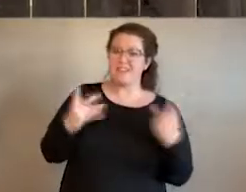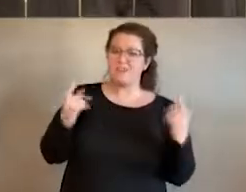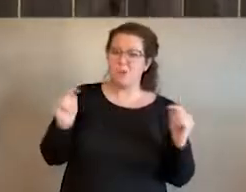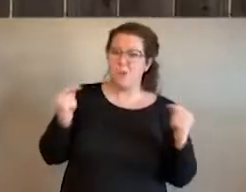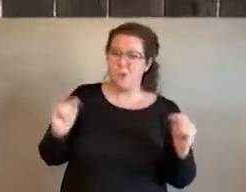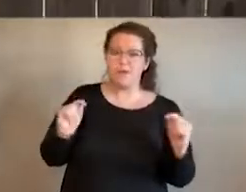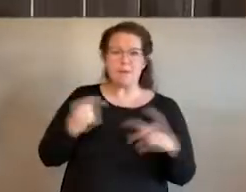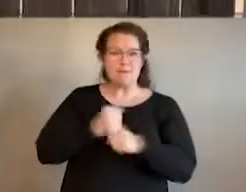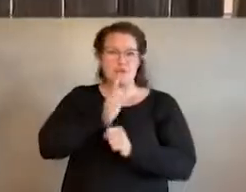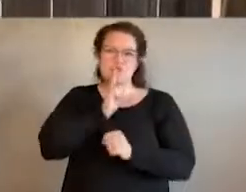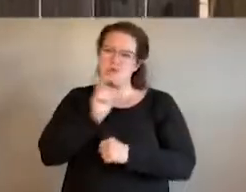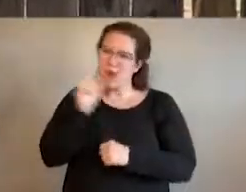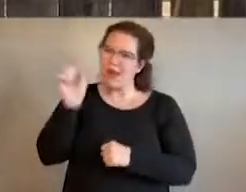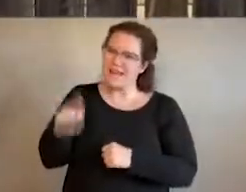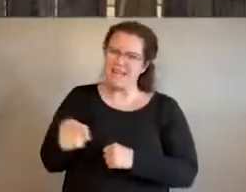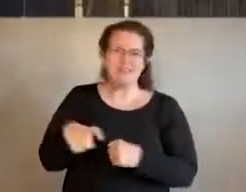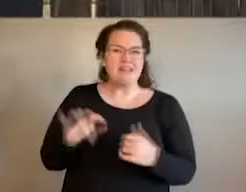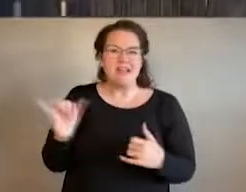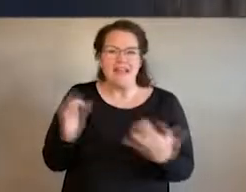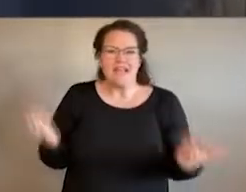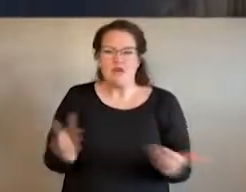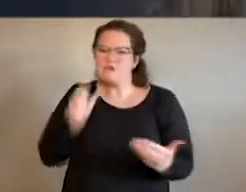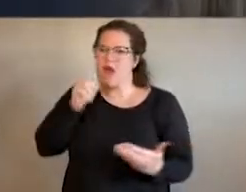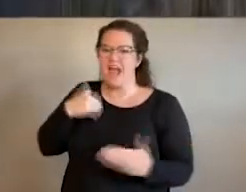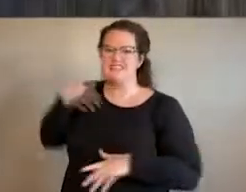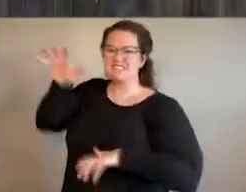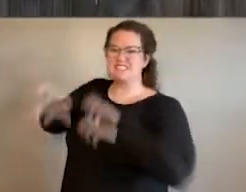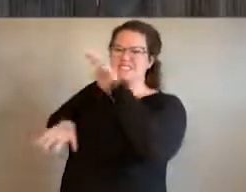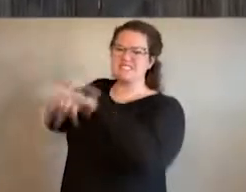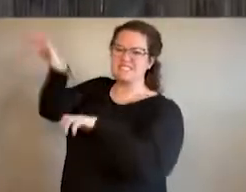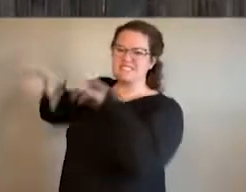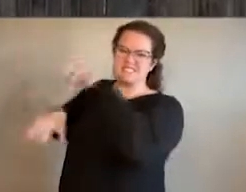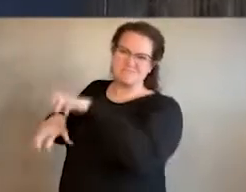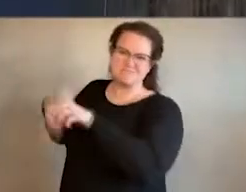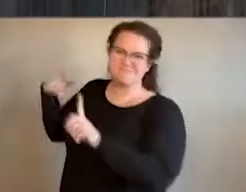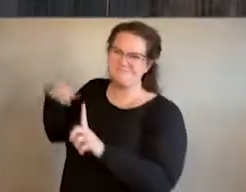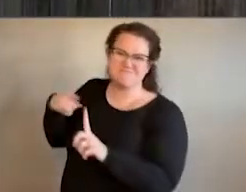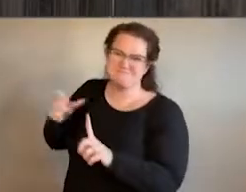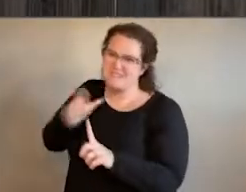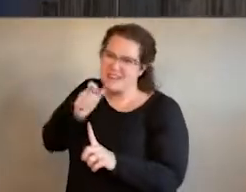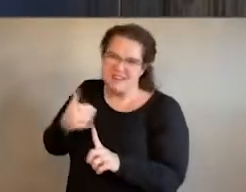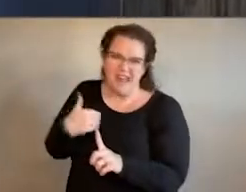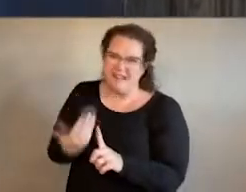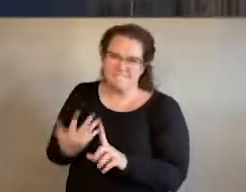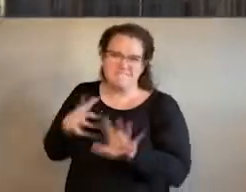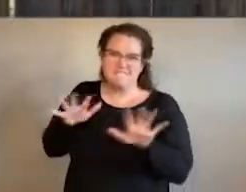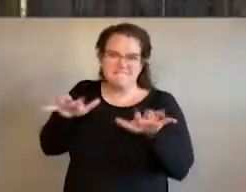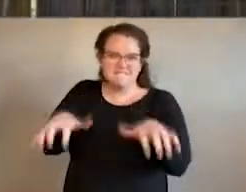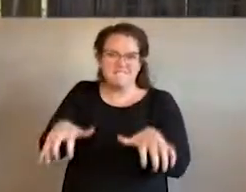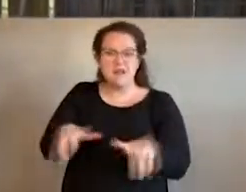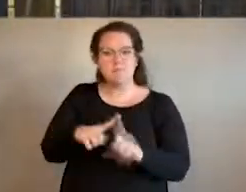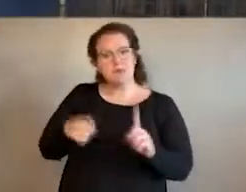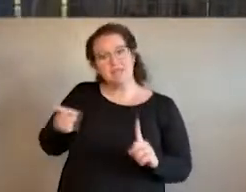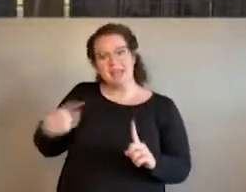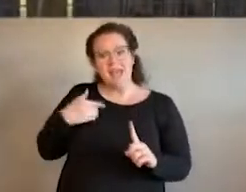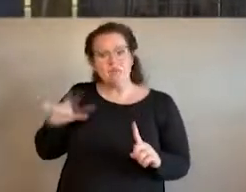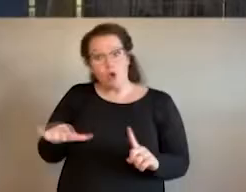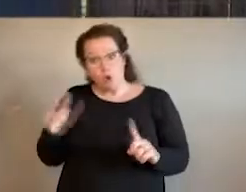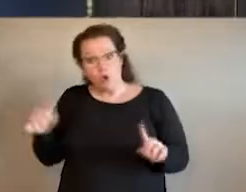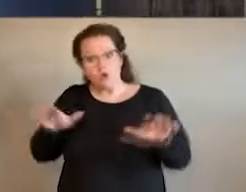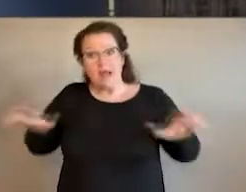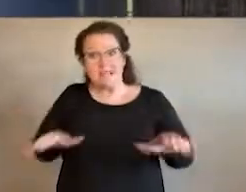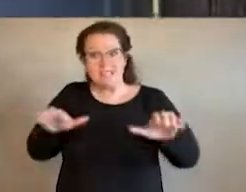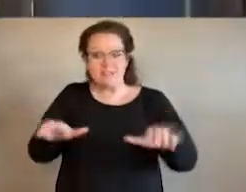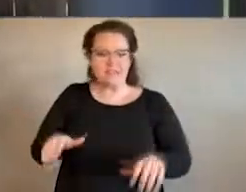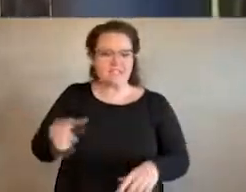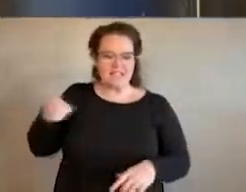his claws. We don't have a scratching post in here because why have a scratching post if you can't scratch? But he does have a lot of other activities. His